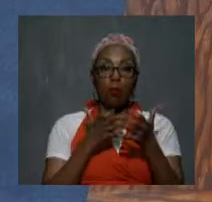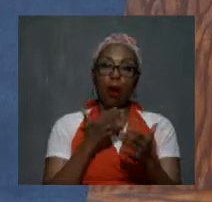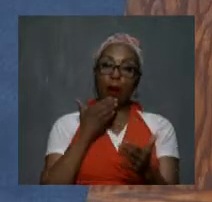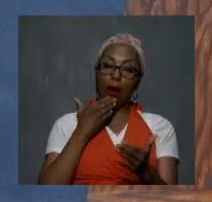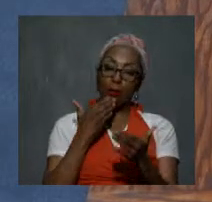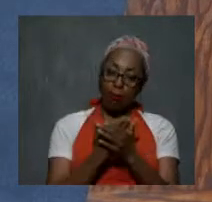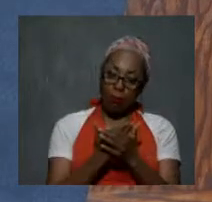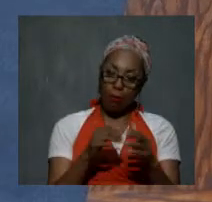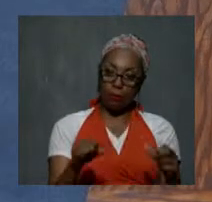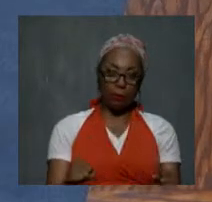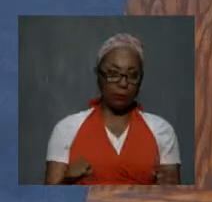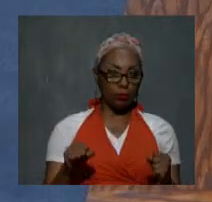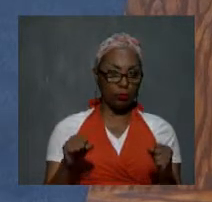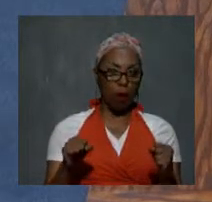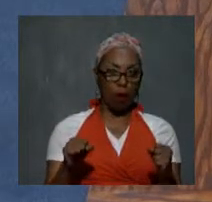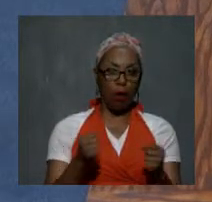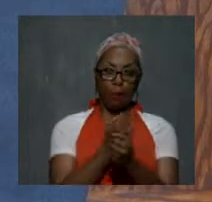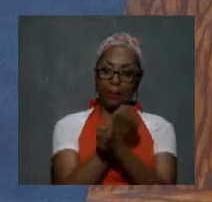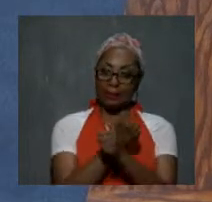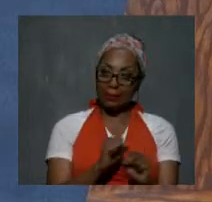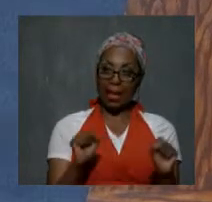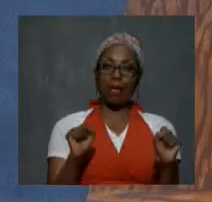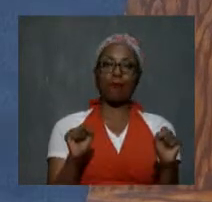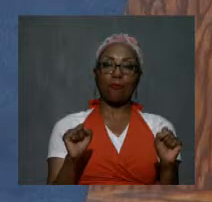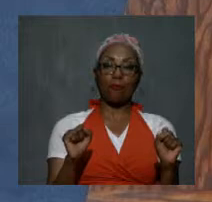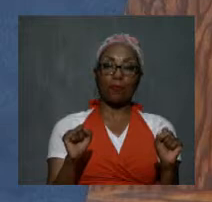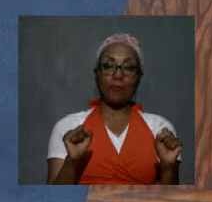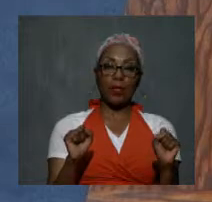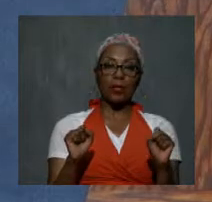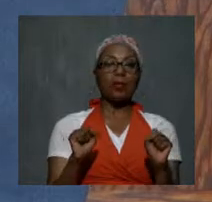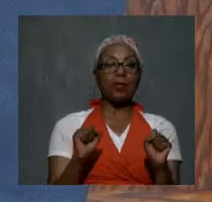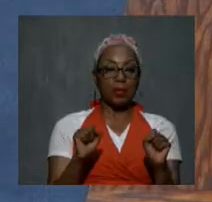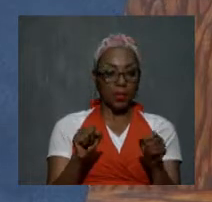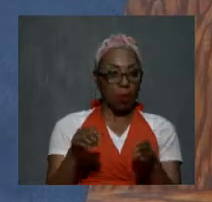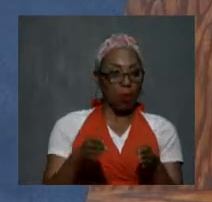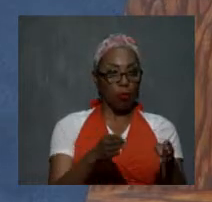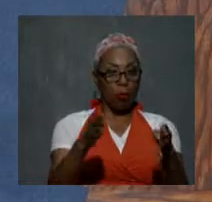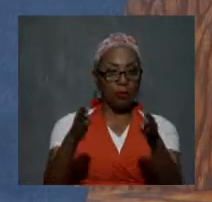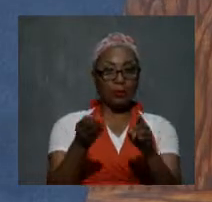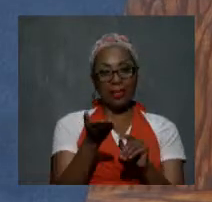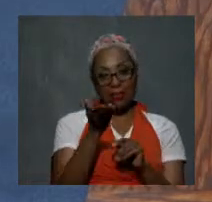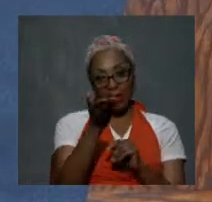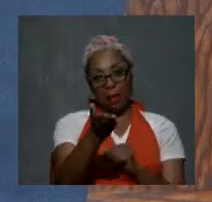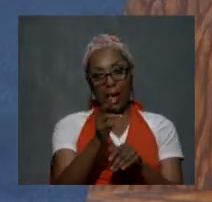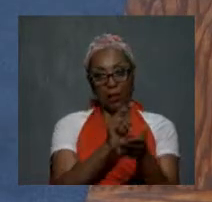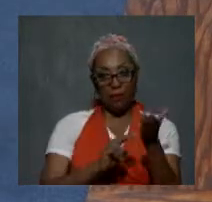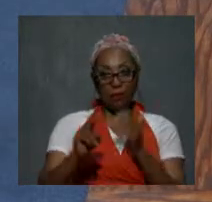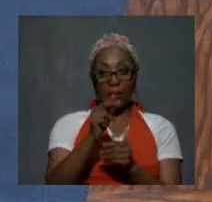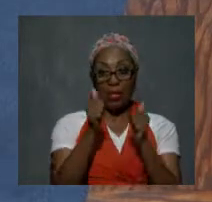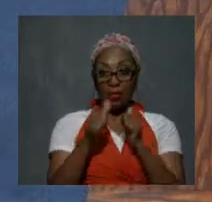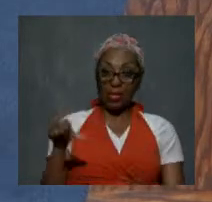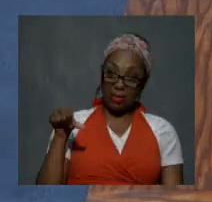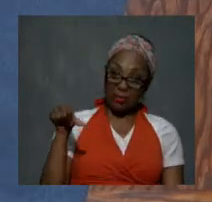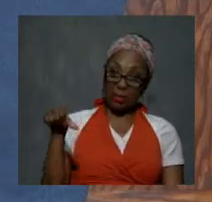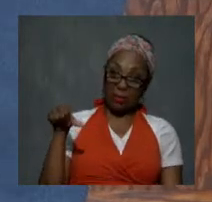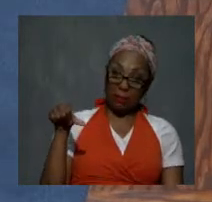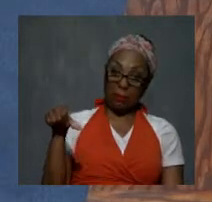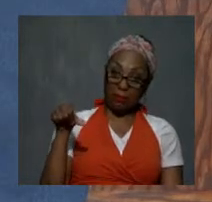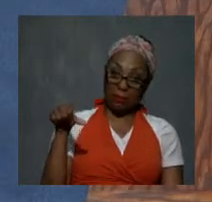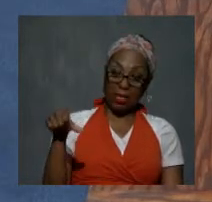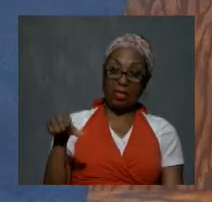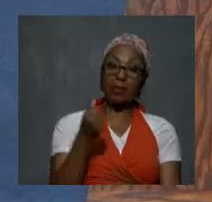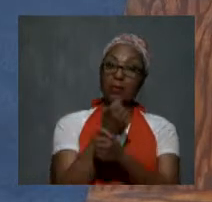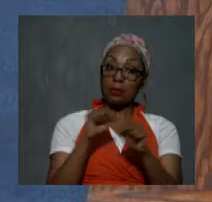good, strong, safe crossing at University. And right now you can press the button and you can get across